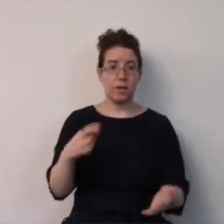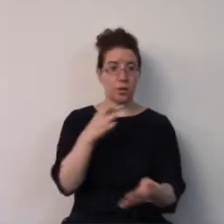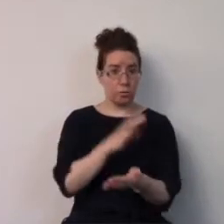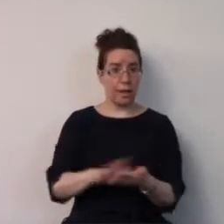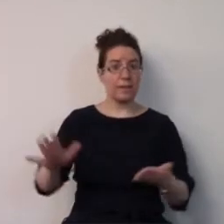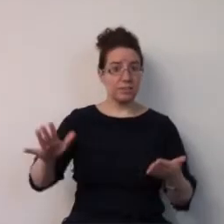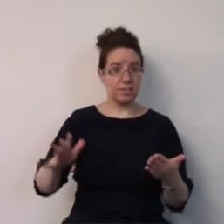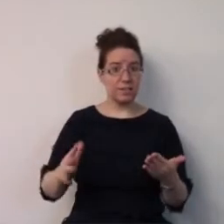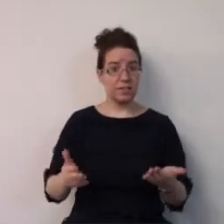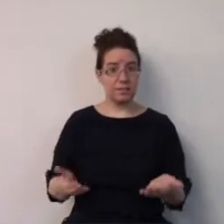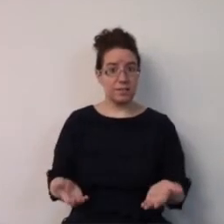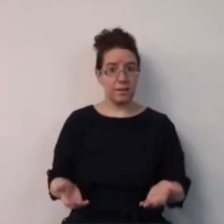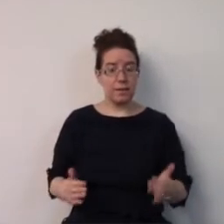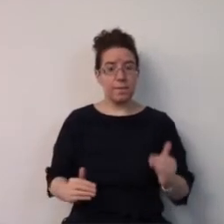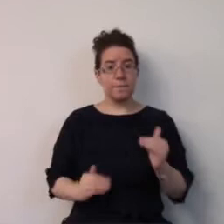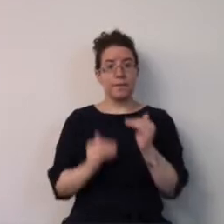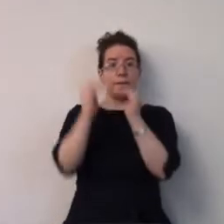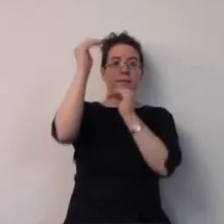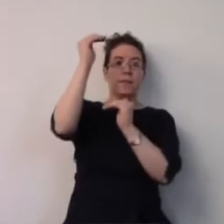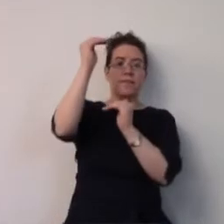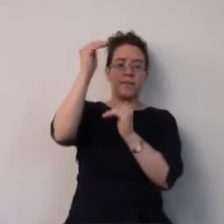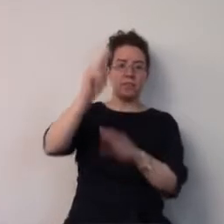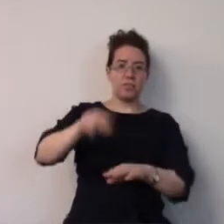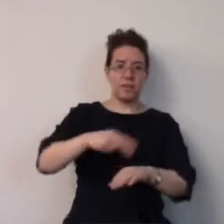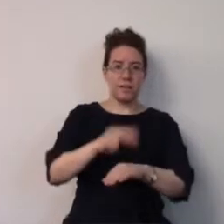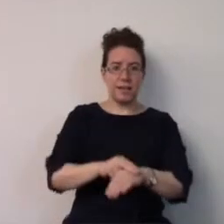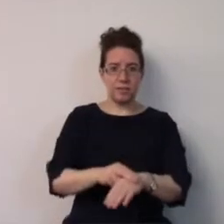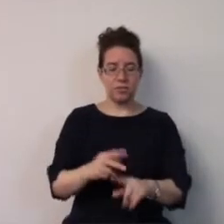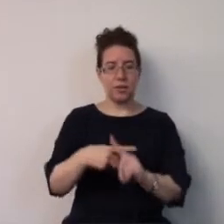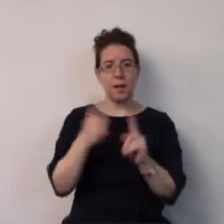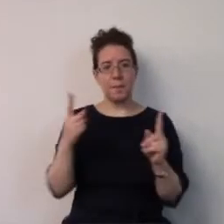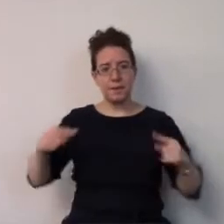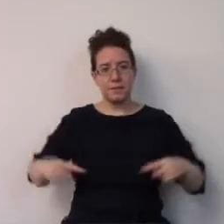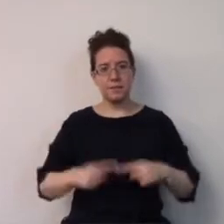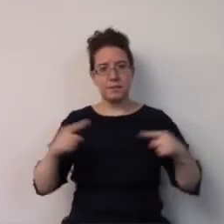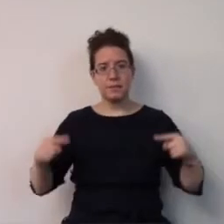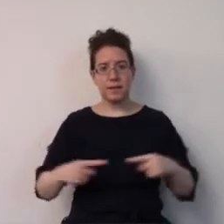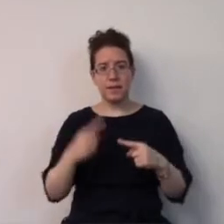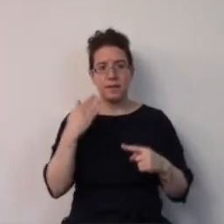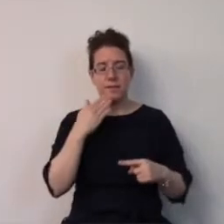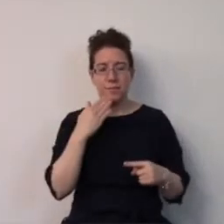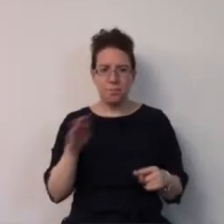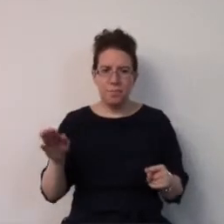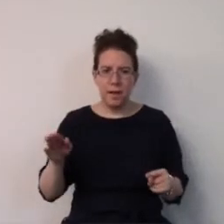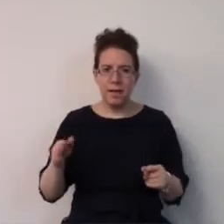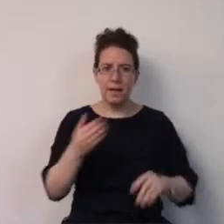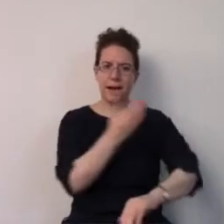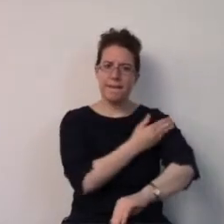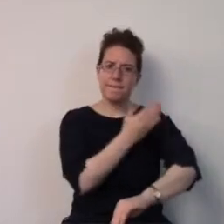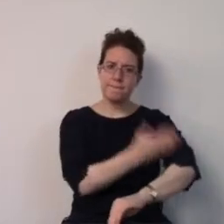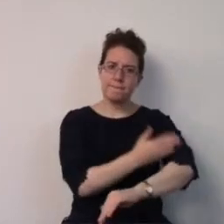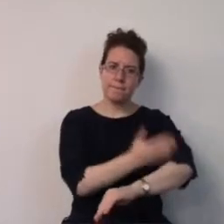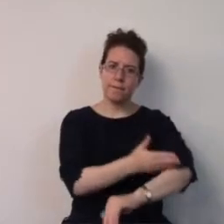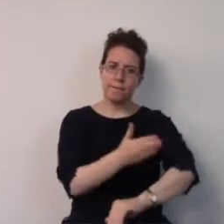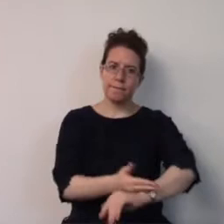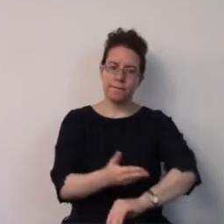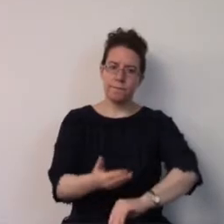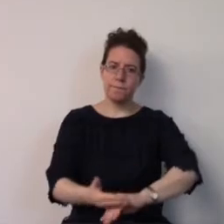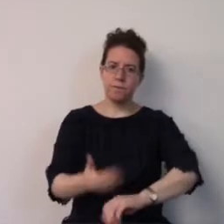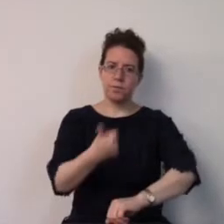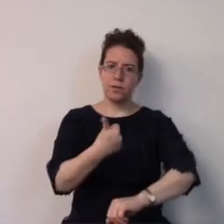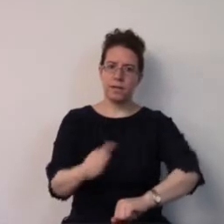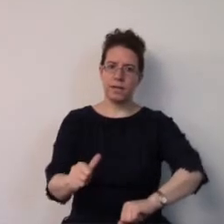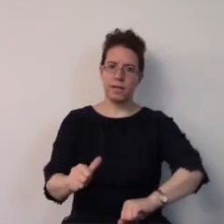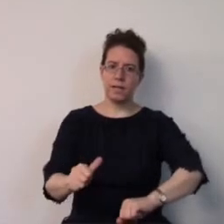and save us. This is why we need to be born from above, a supernatural birth from heaven, so we can overcome